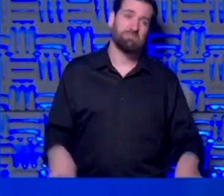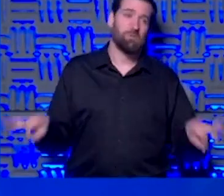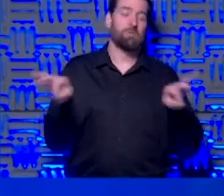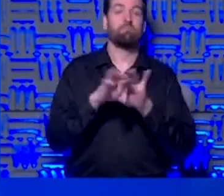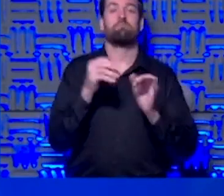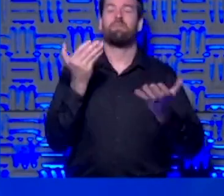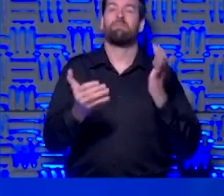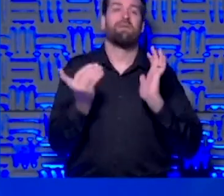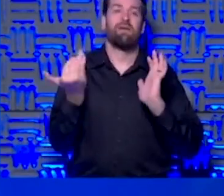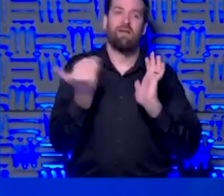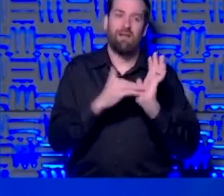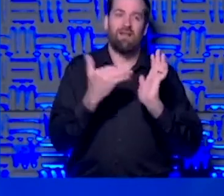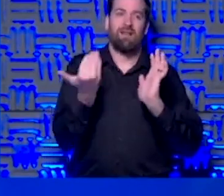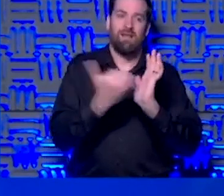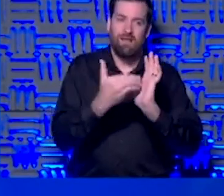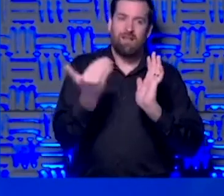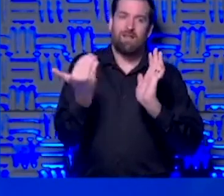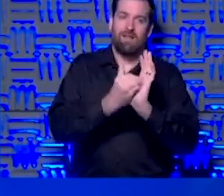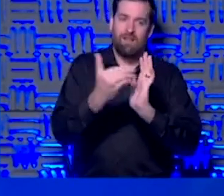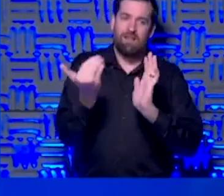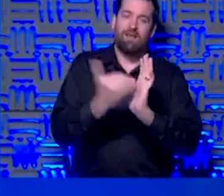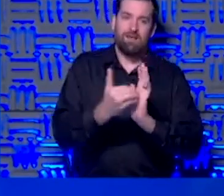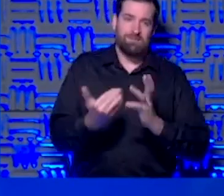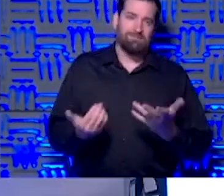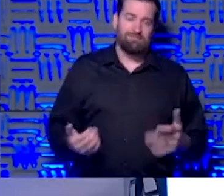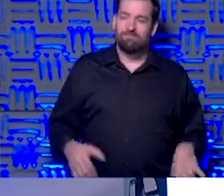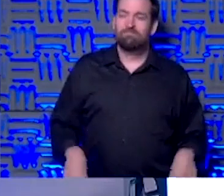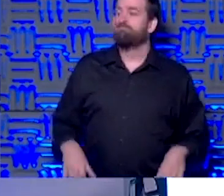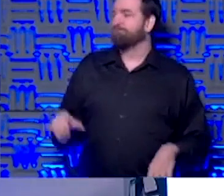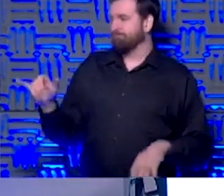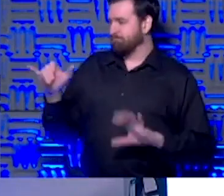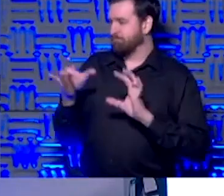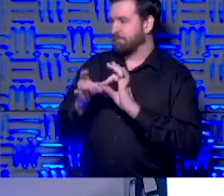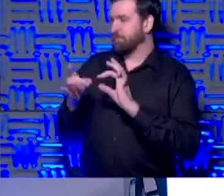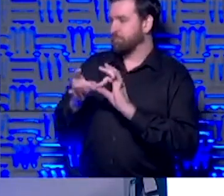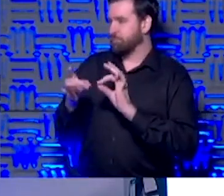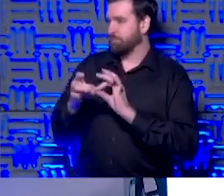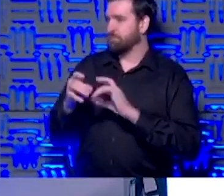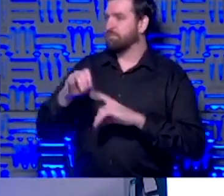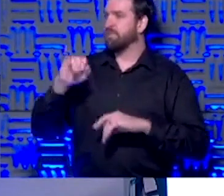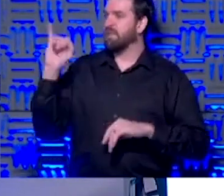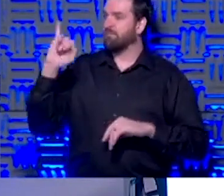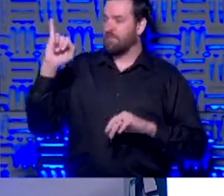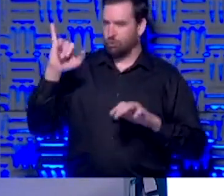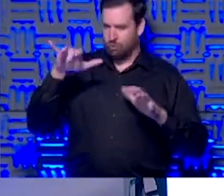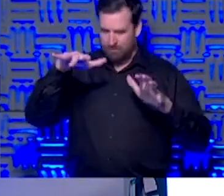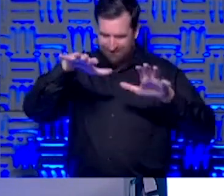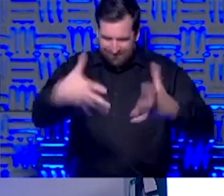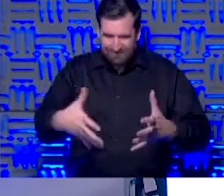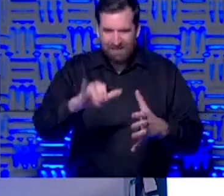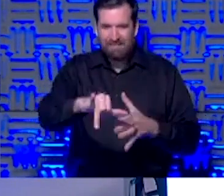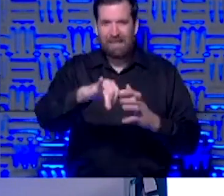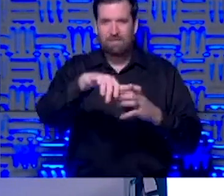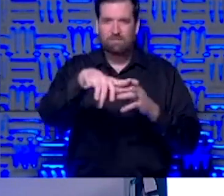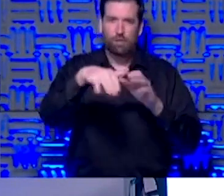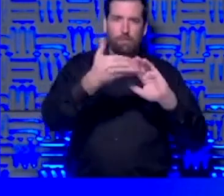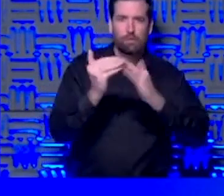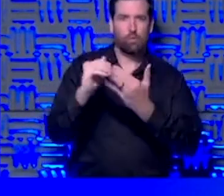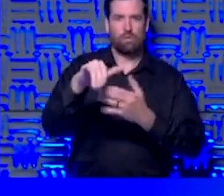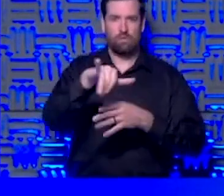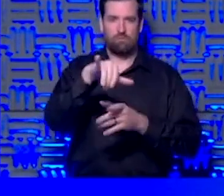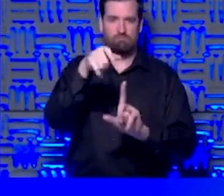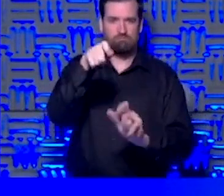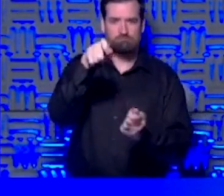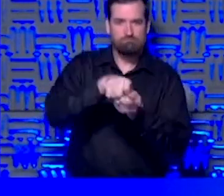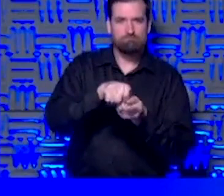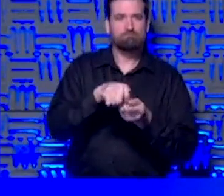perhaps repeated a lot, but the key message. Yeah, as you had said, in the infection dynamics in that community itself.